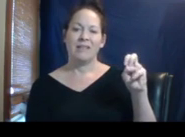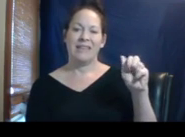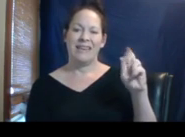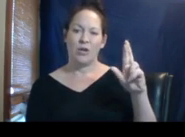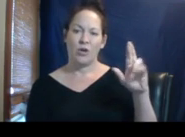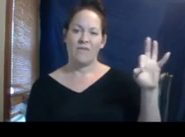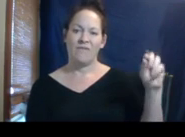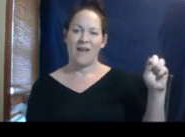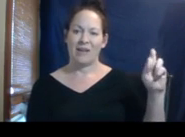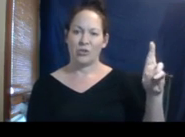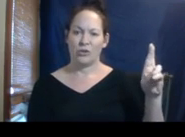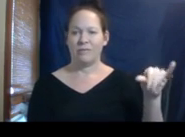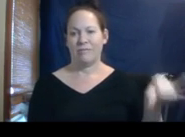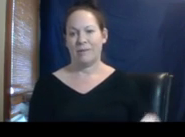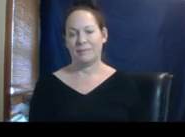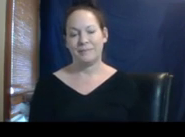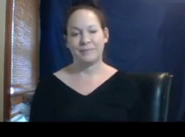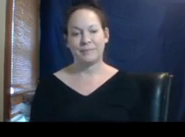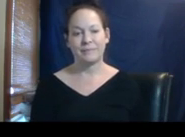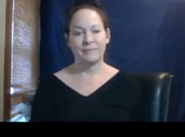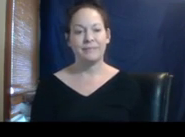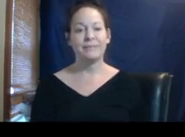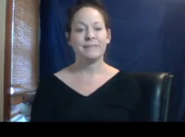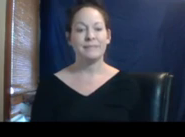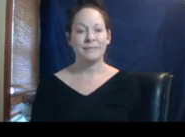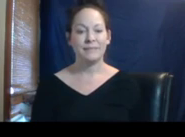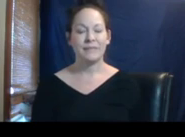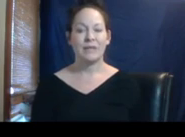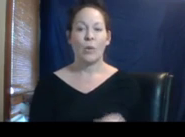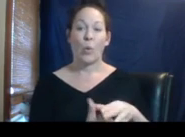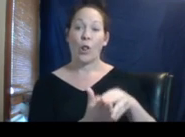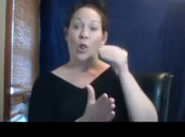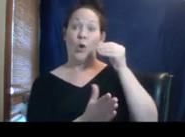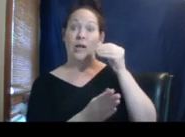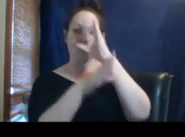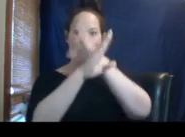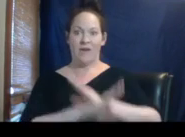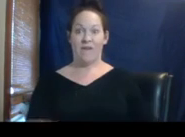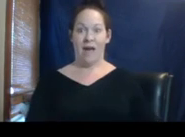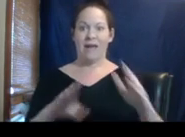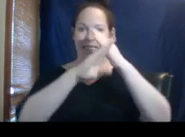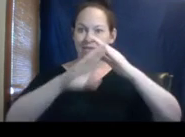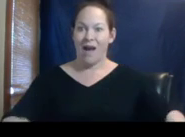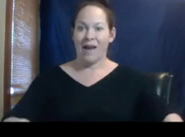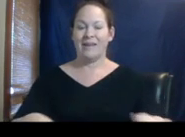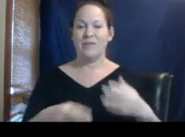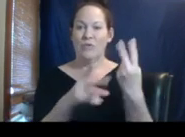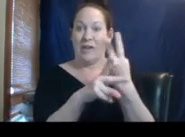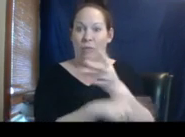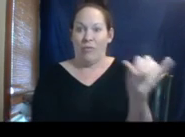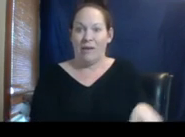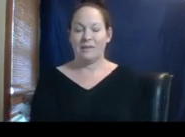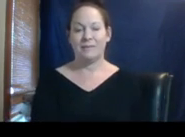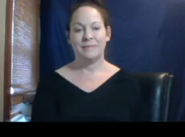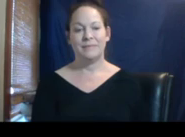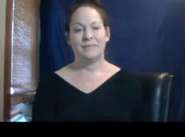and solutions are related to the linear factors. We're learning to divide so we can get there. And so